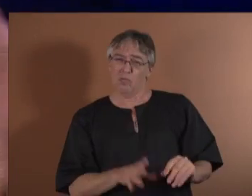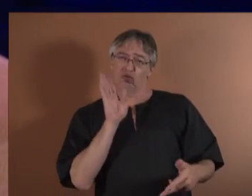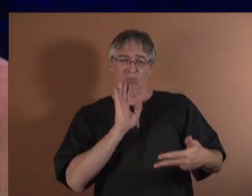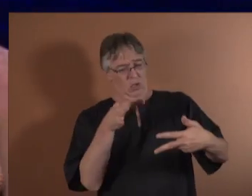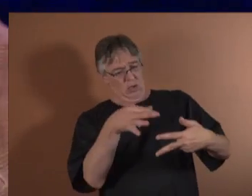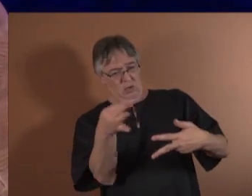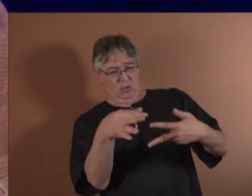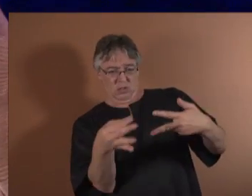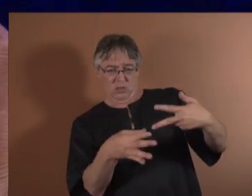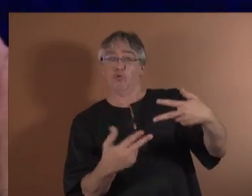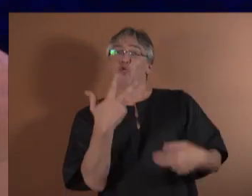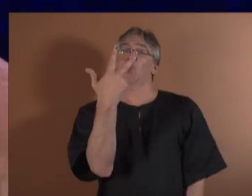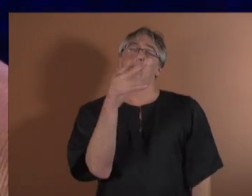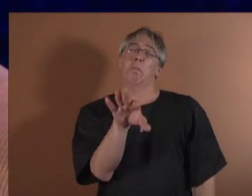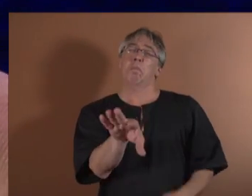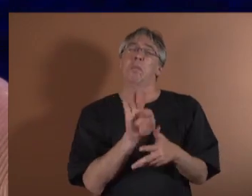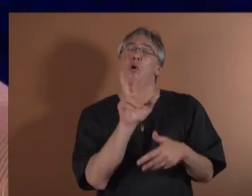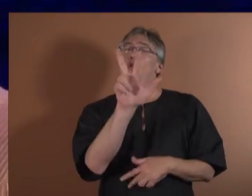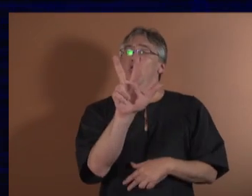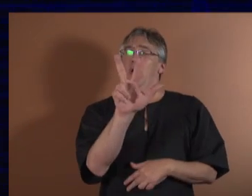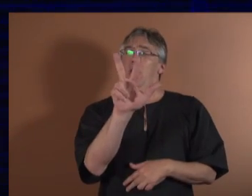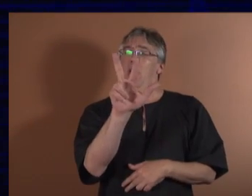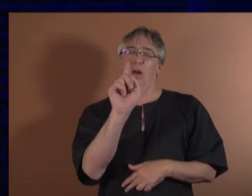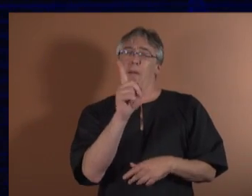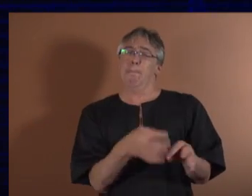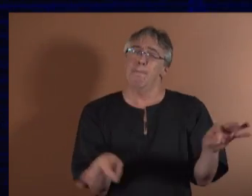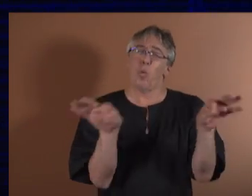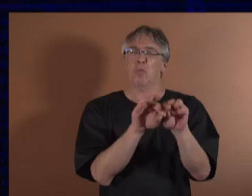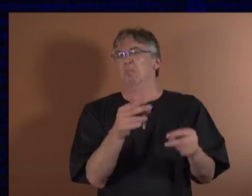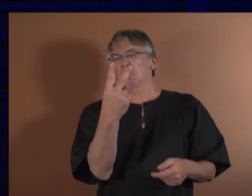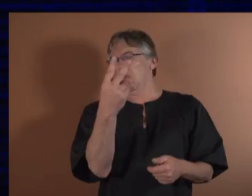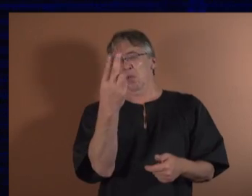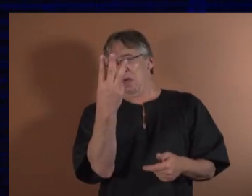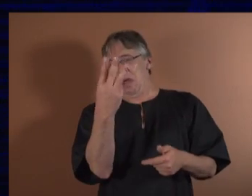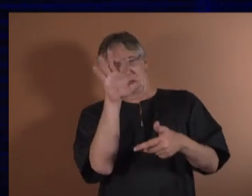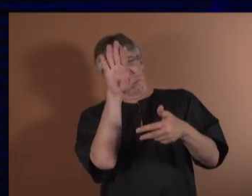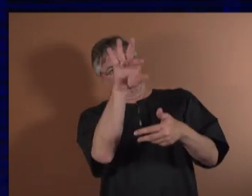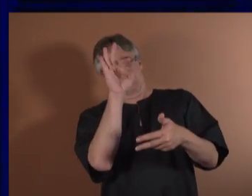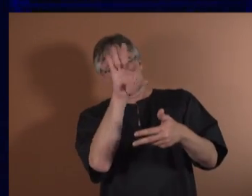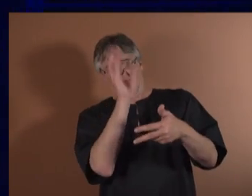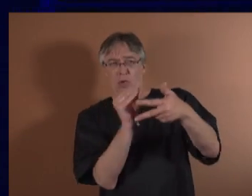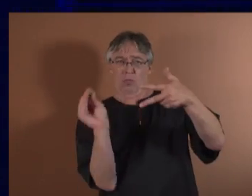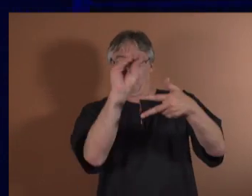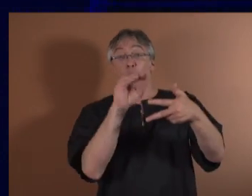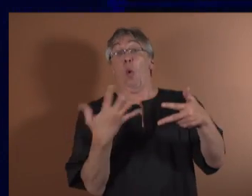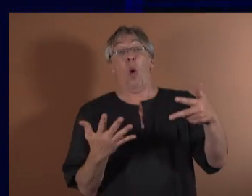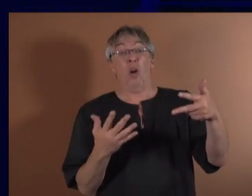need to handle or deal with in terms of whatever you've picked here. 2 or 3, and if you've already written them down, circle them or number